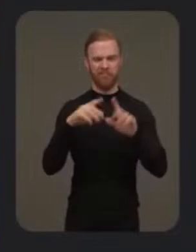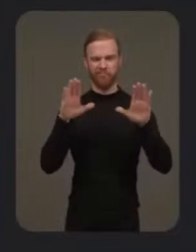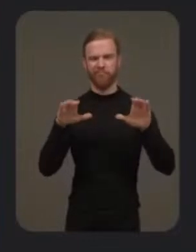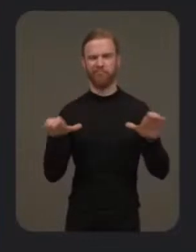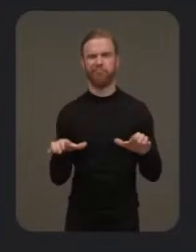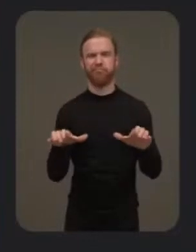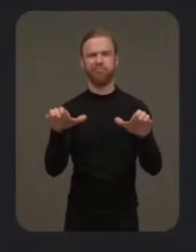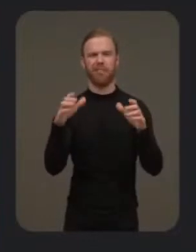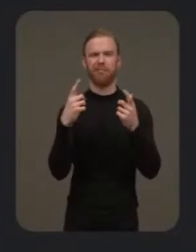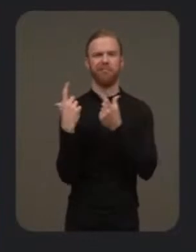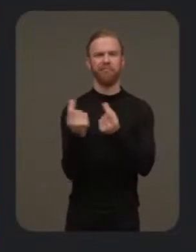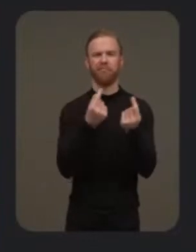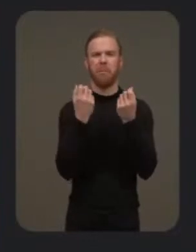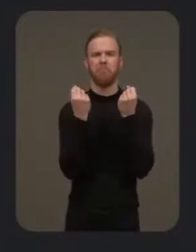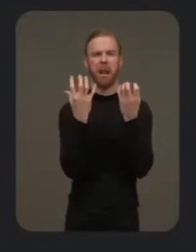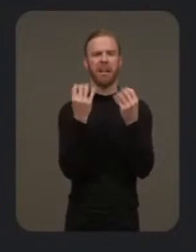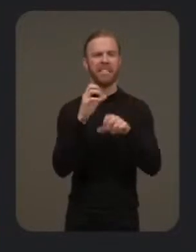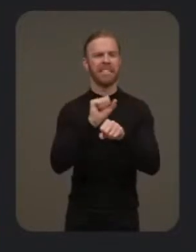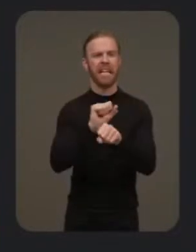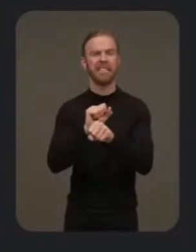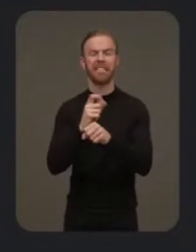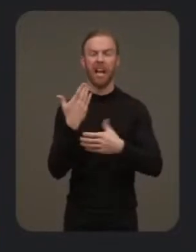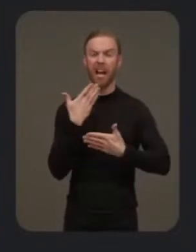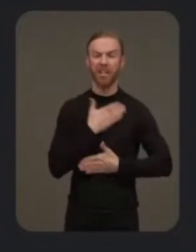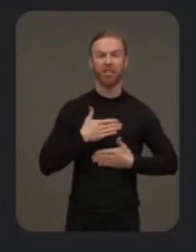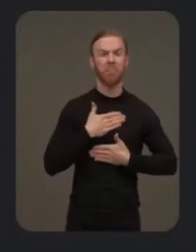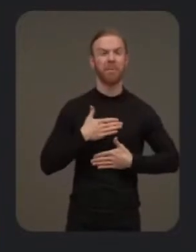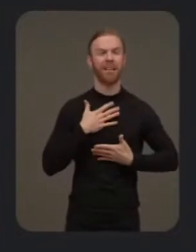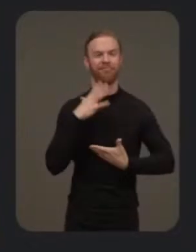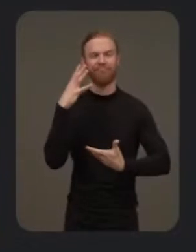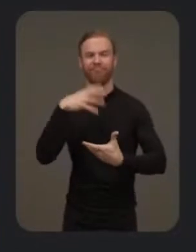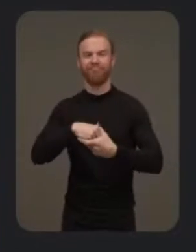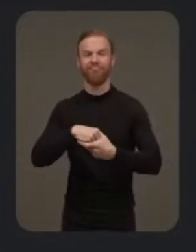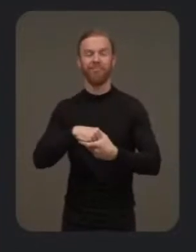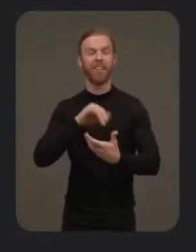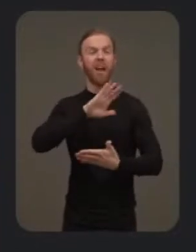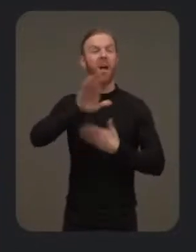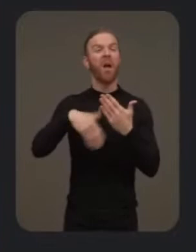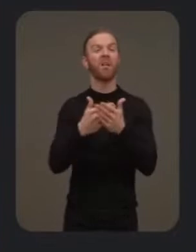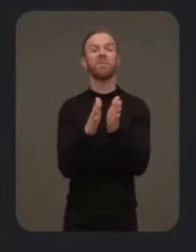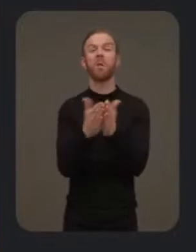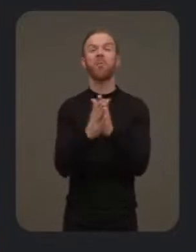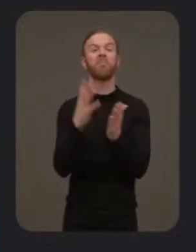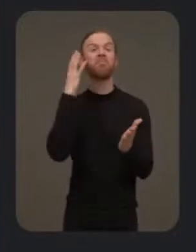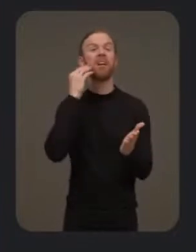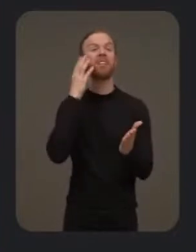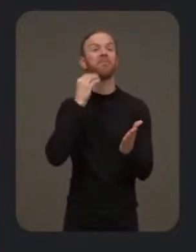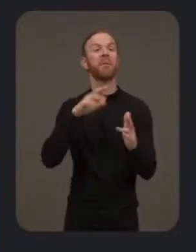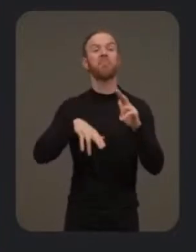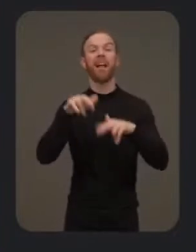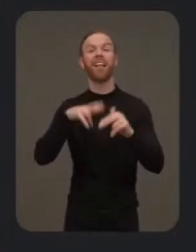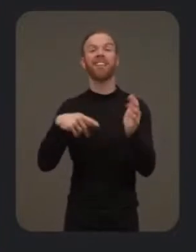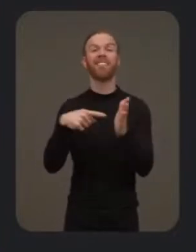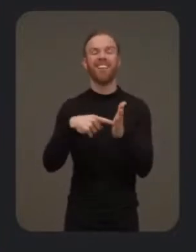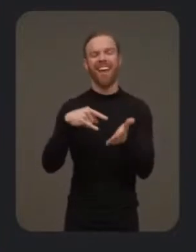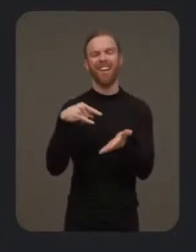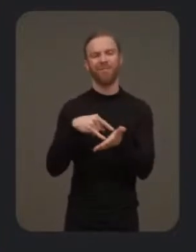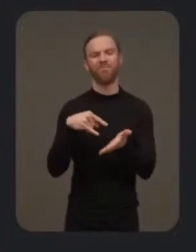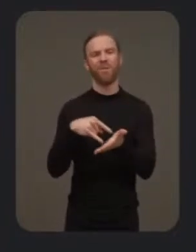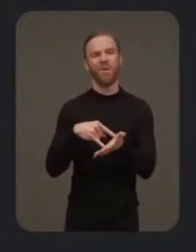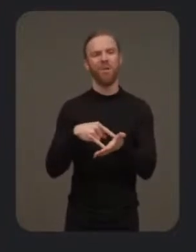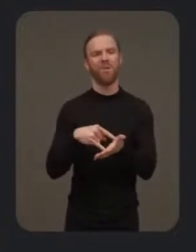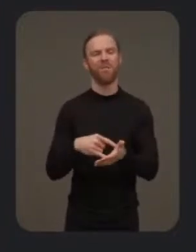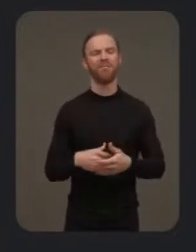on-the-go multitasking and entertainment. And the entire foldable experience is built on